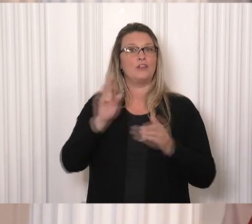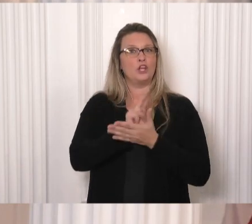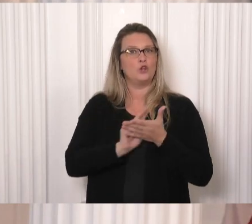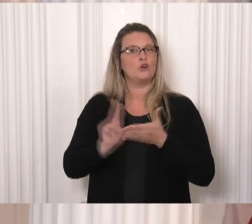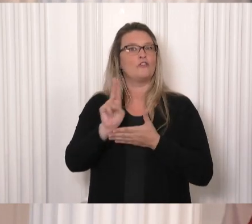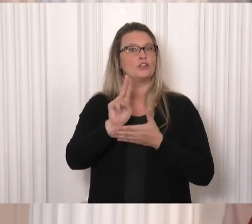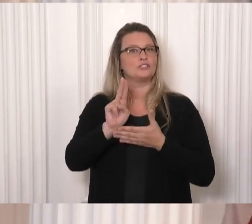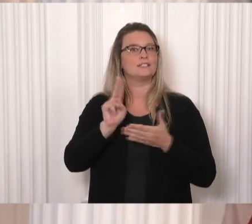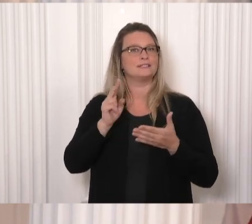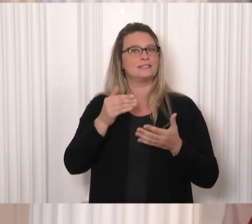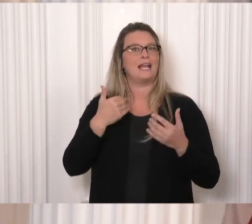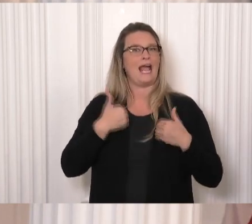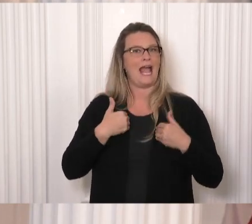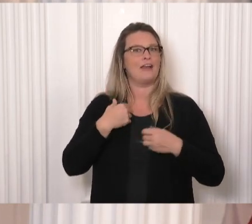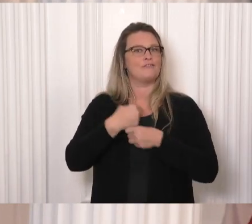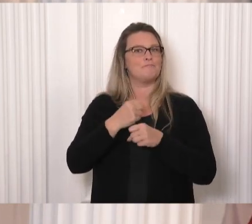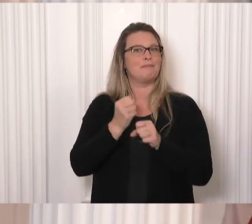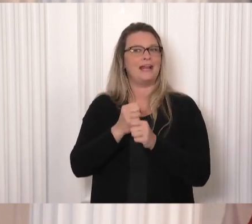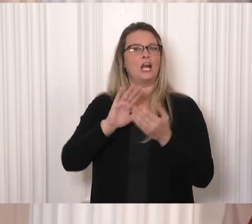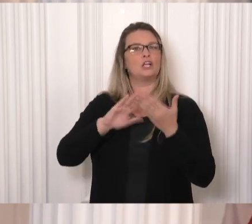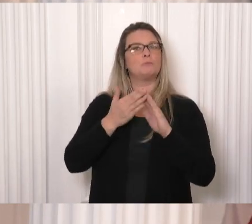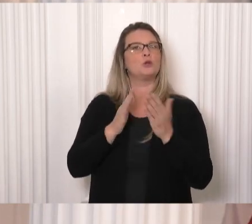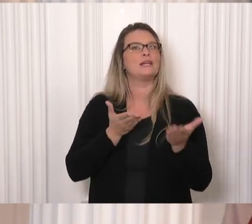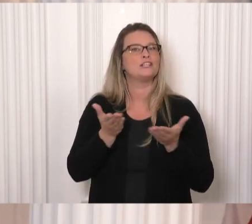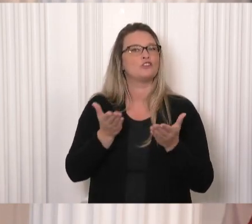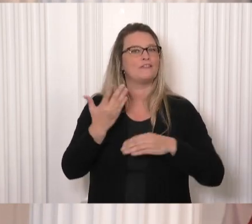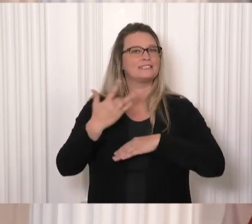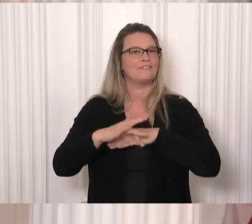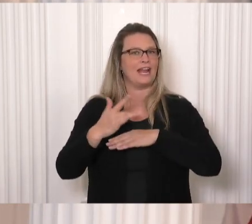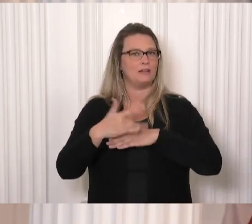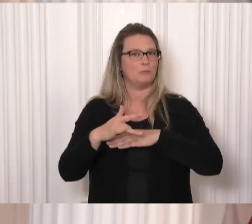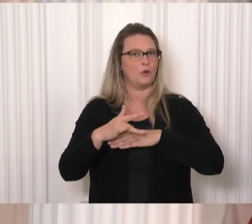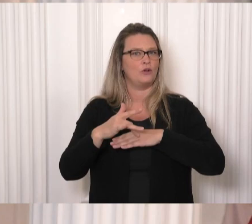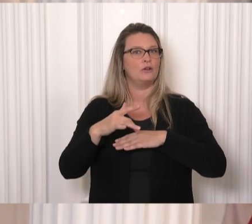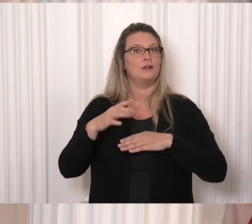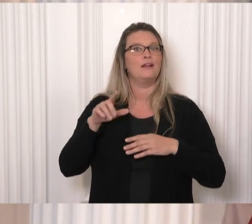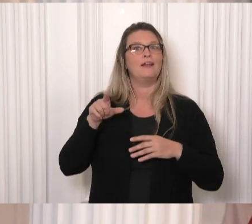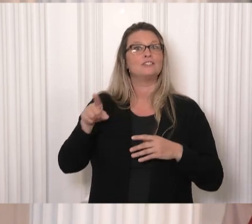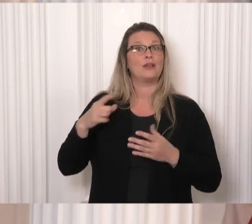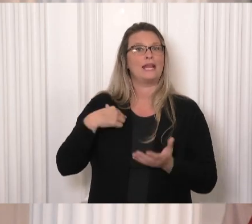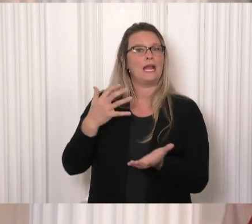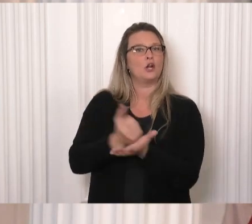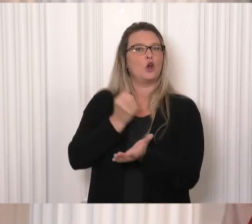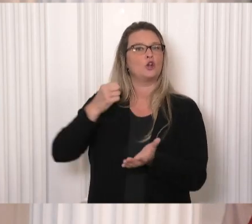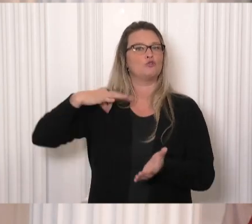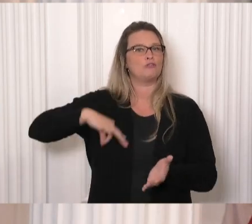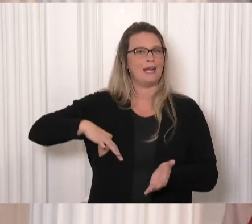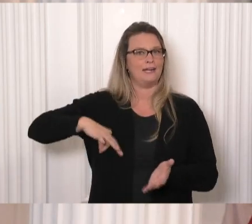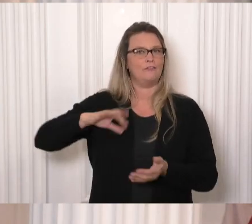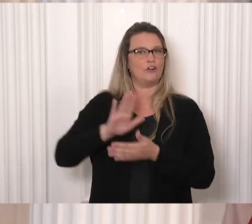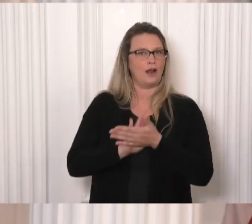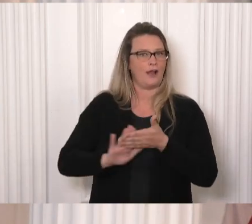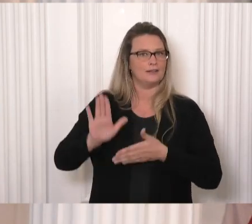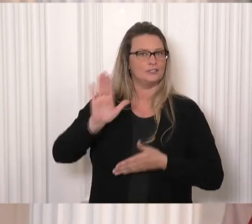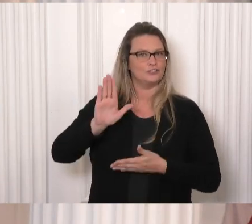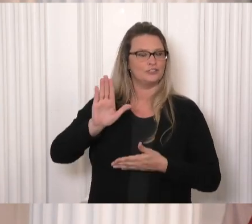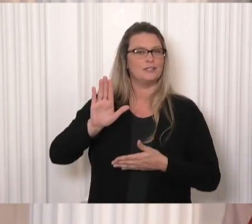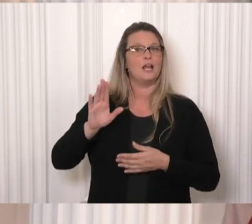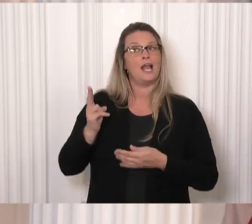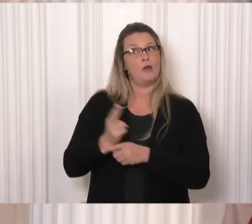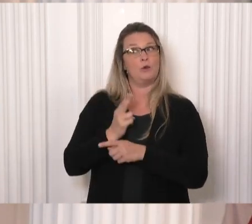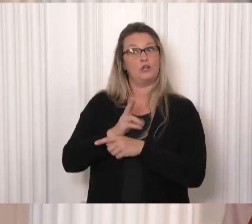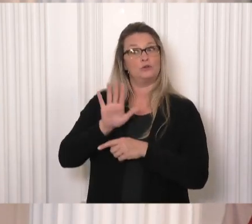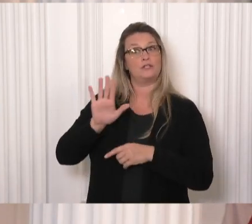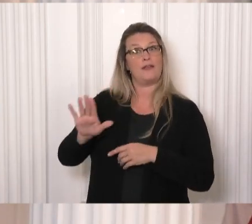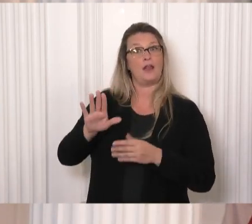have nicely made a community service available as a credit to our medical students, and we would think about using them in